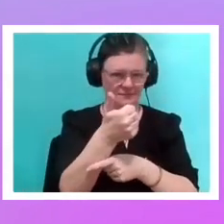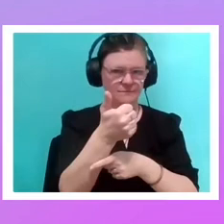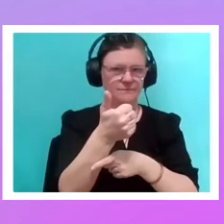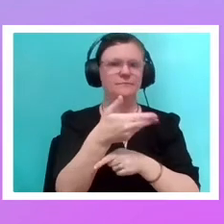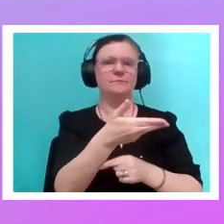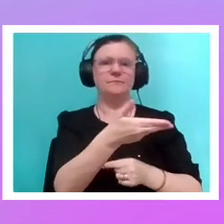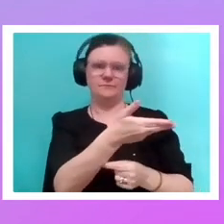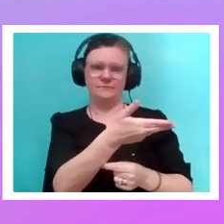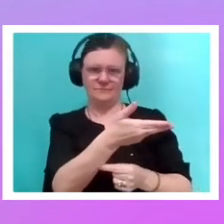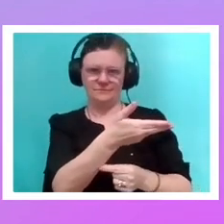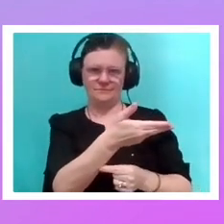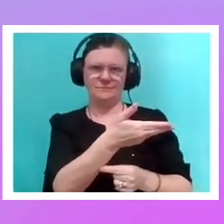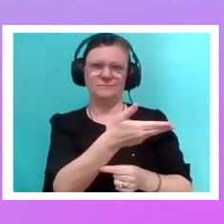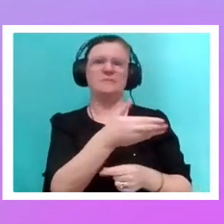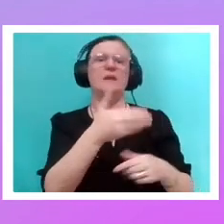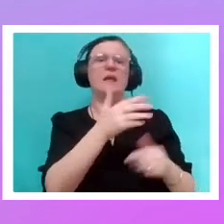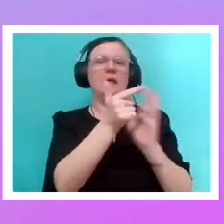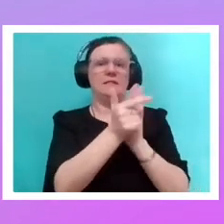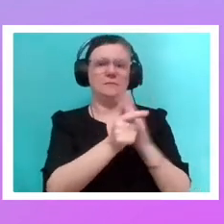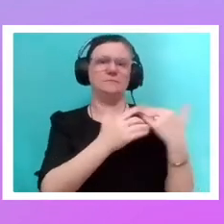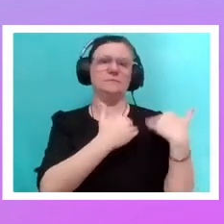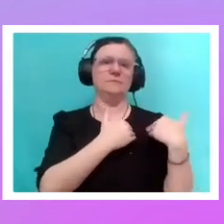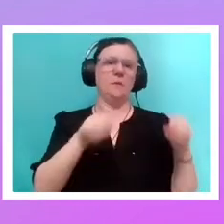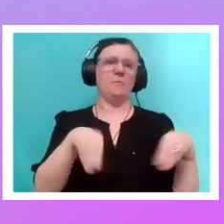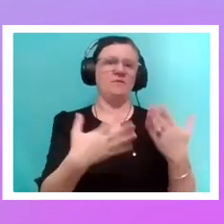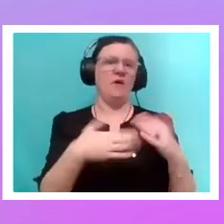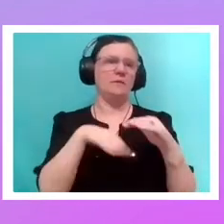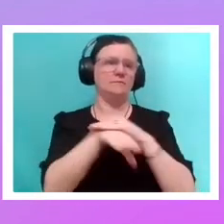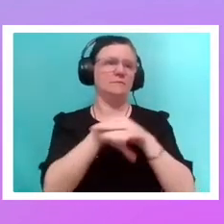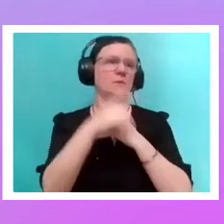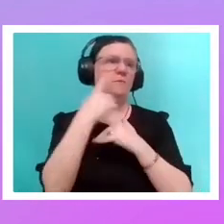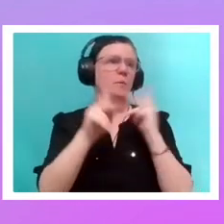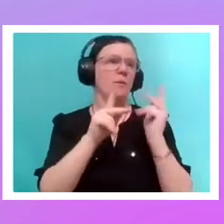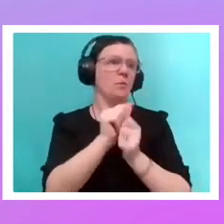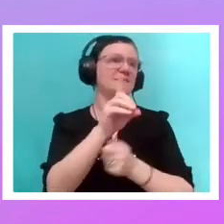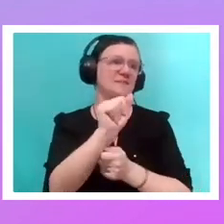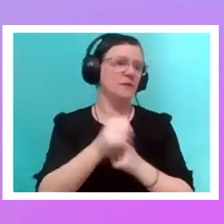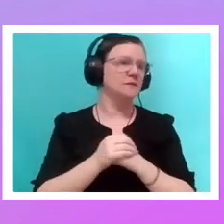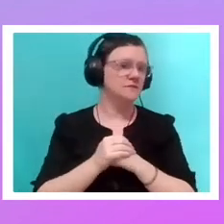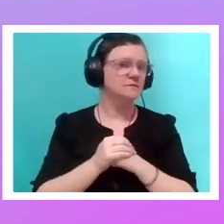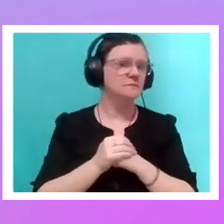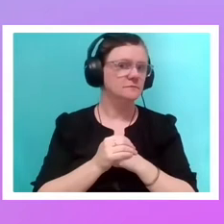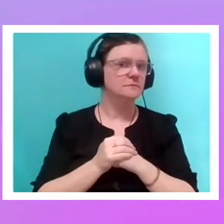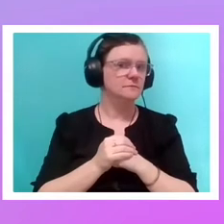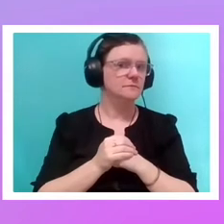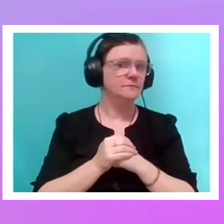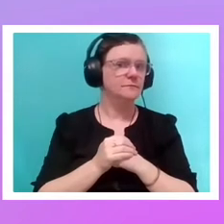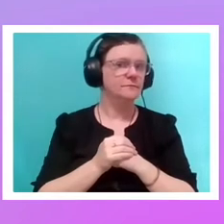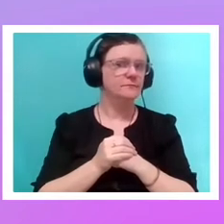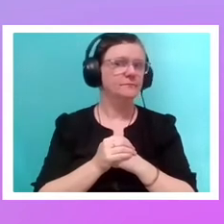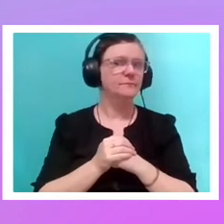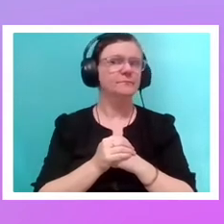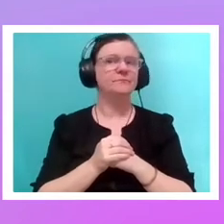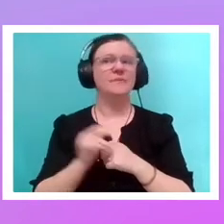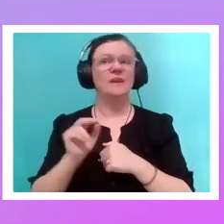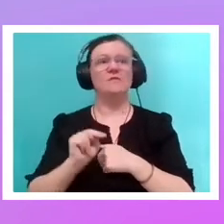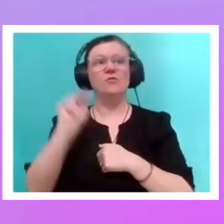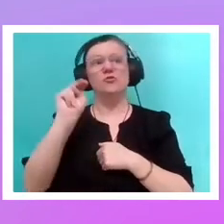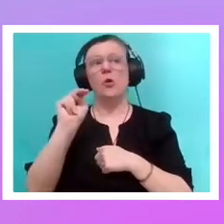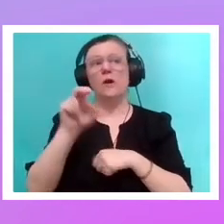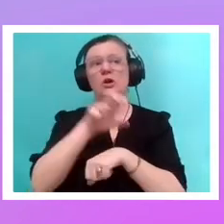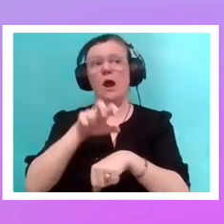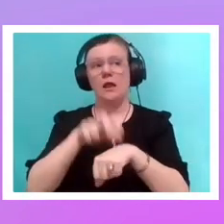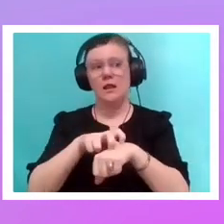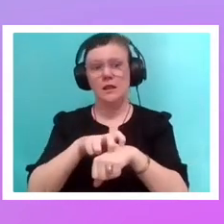slide, reads, we have a legal obligation to provide equal access to people with disabilities. And for Northern Ireland, this is covered by